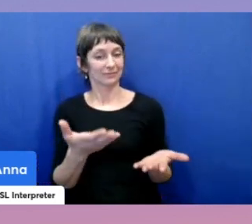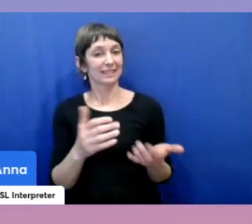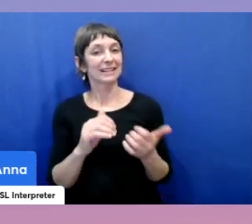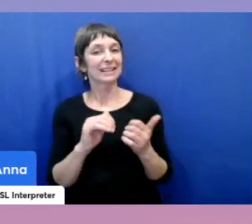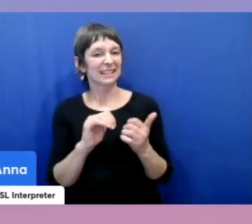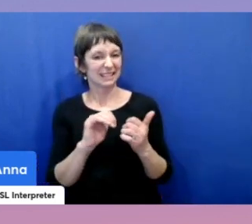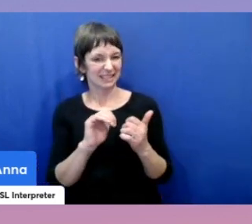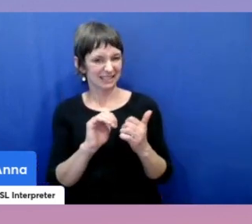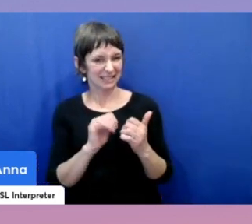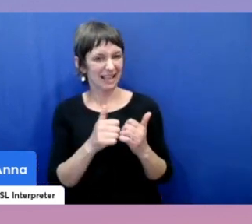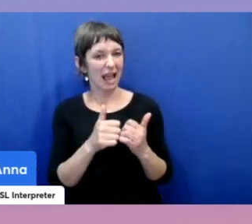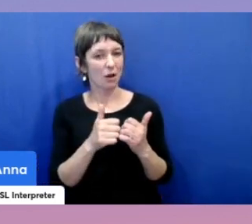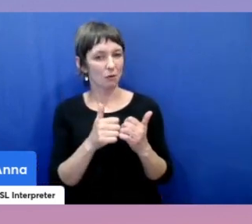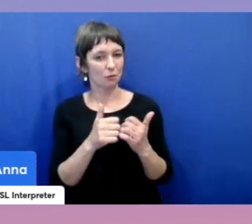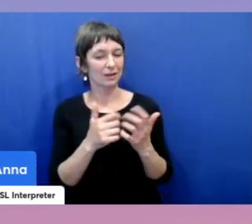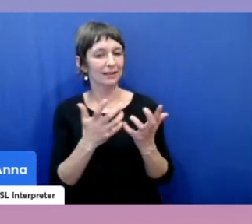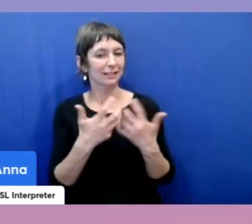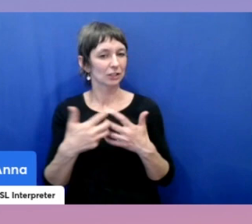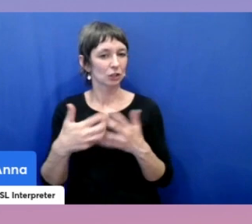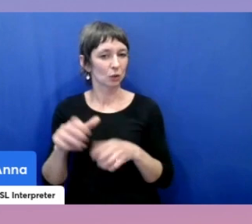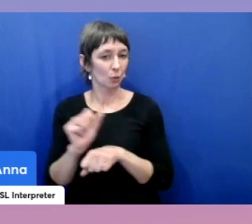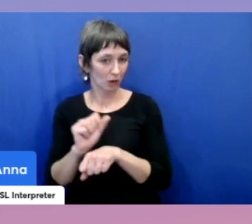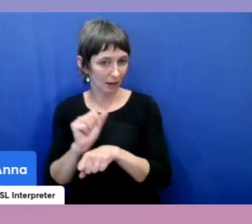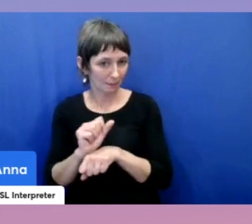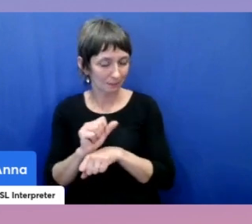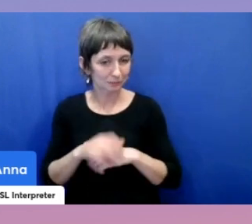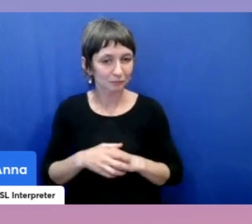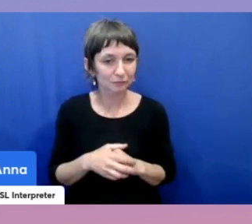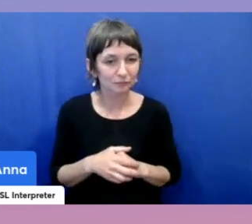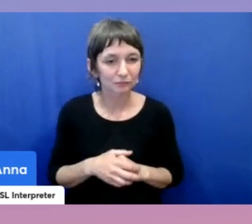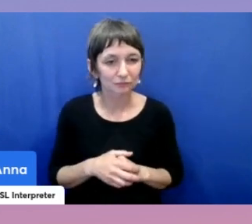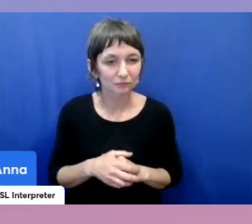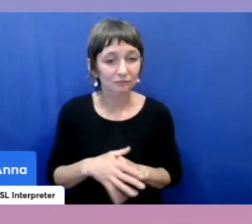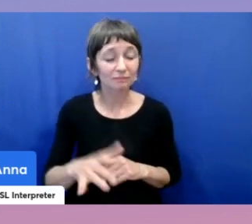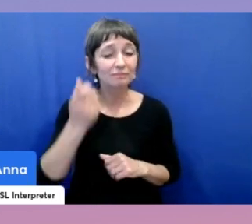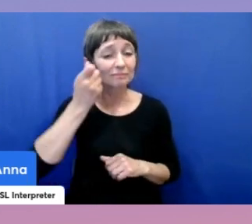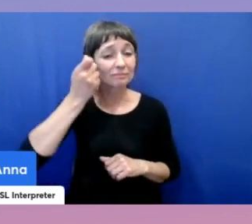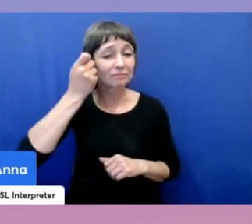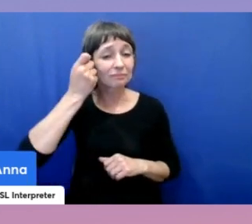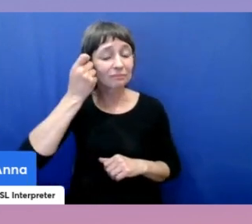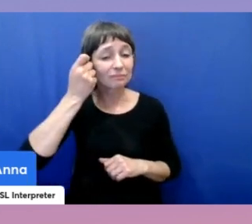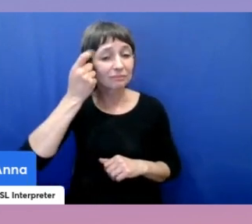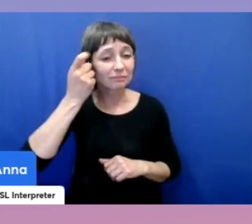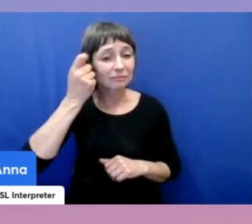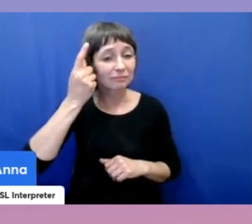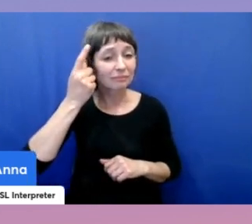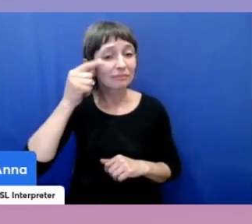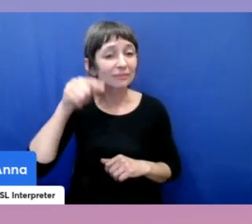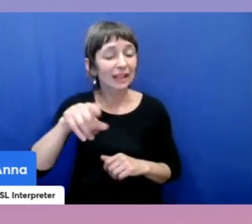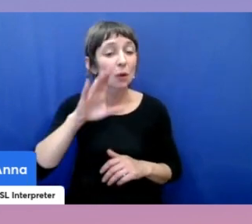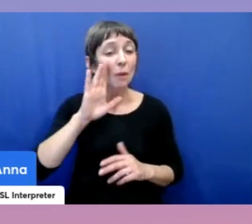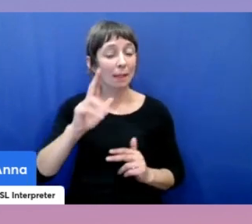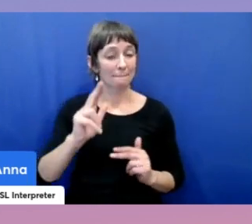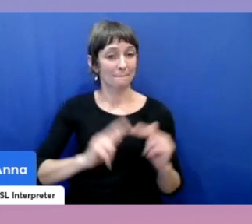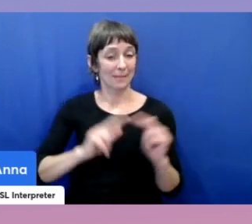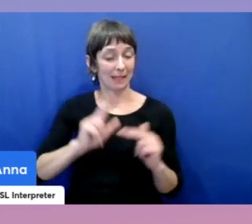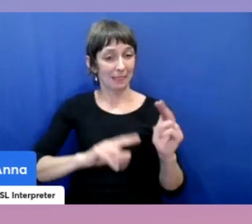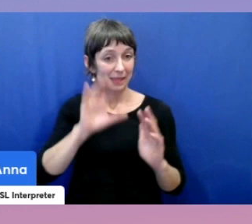working. It starts from here. Okay, firstly, GB will build the